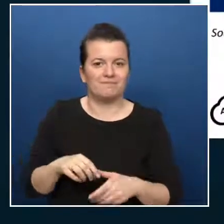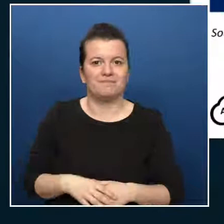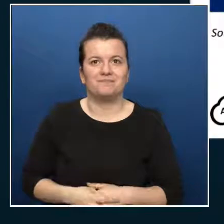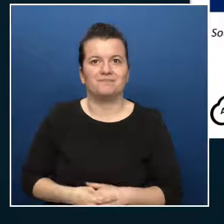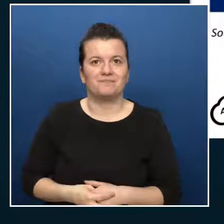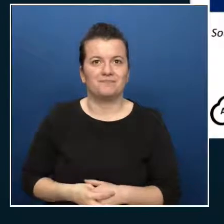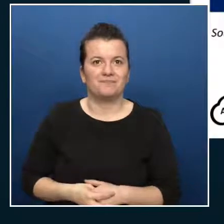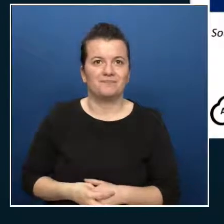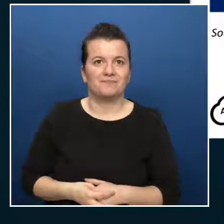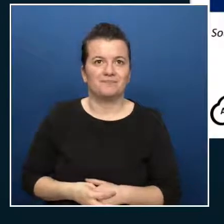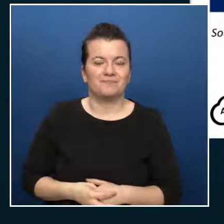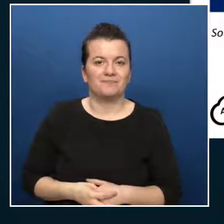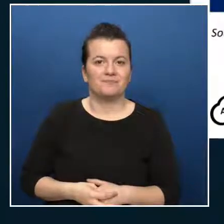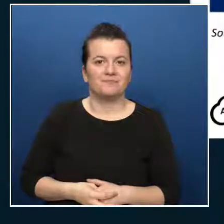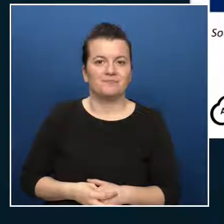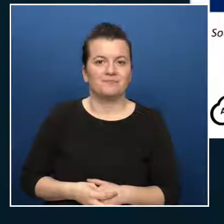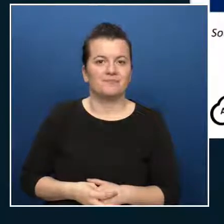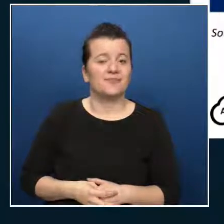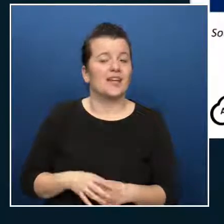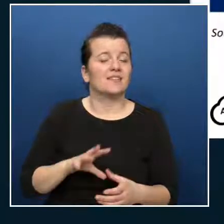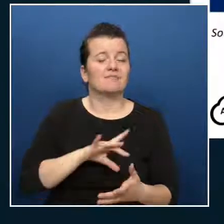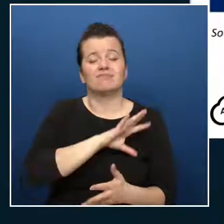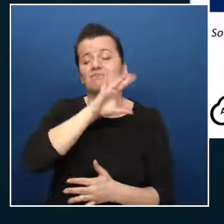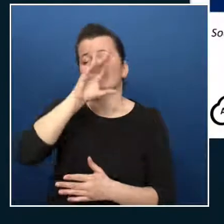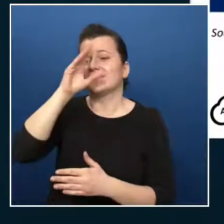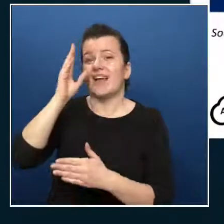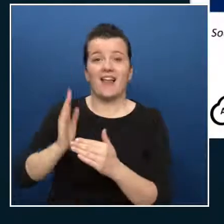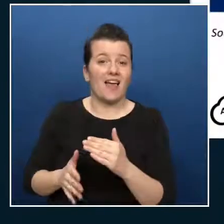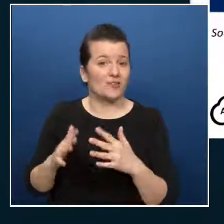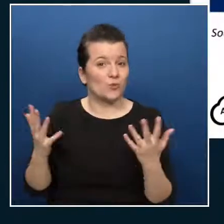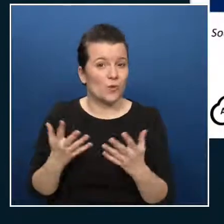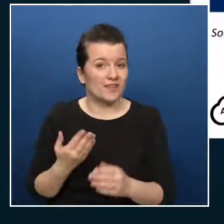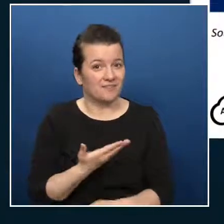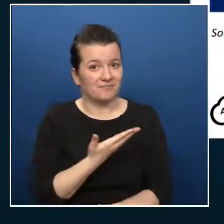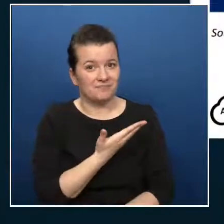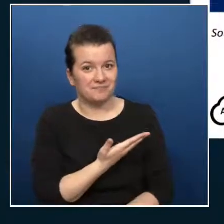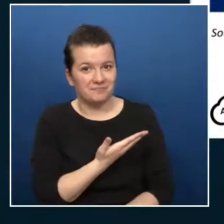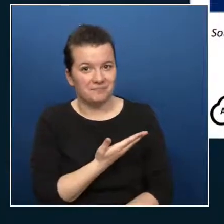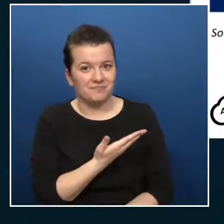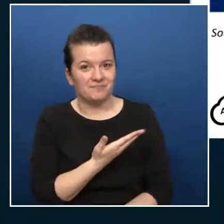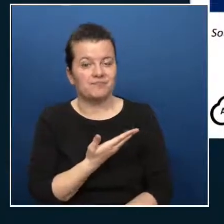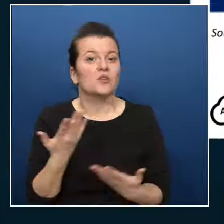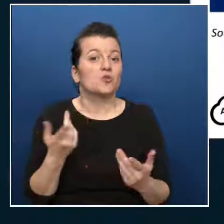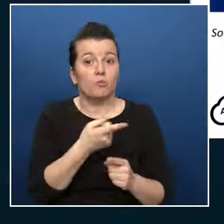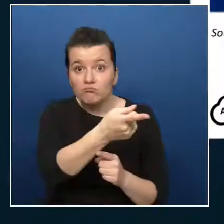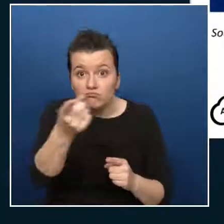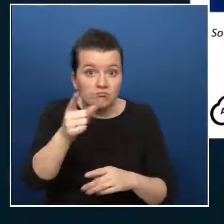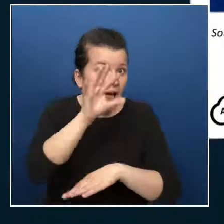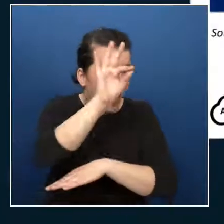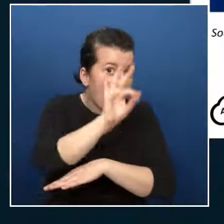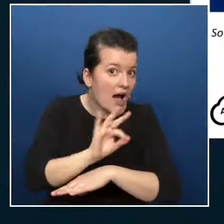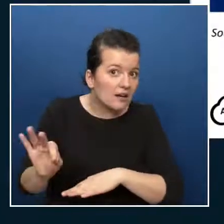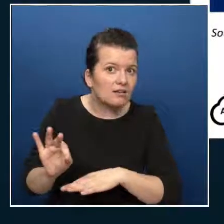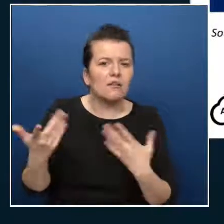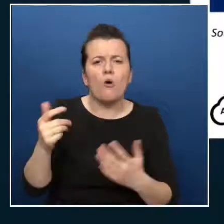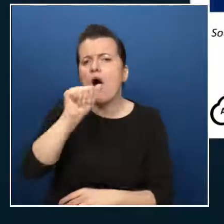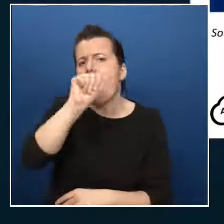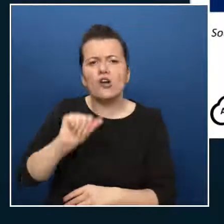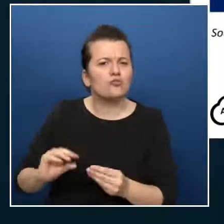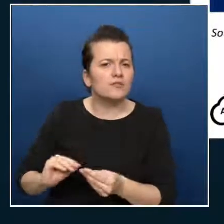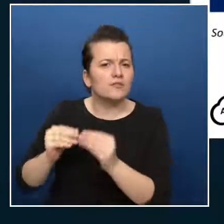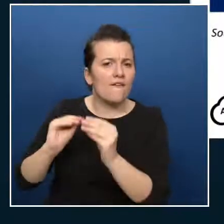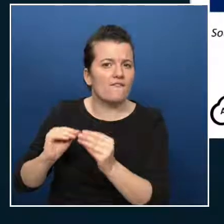also, lastly, I would like to share about, especially for architects and Azure developers, when